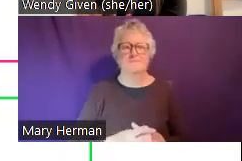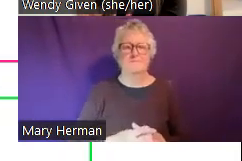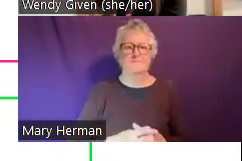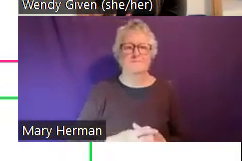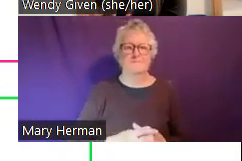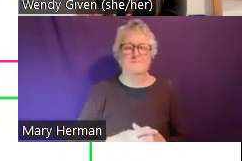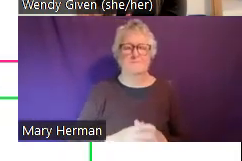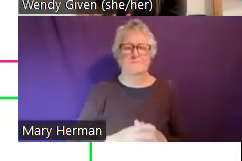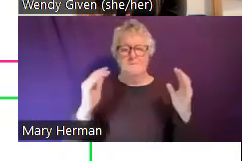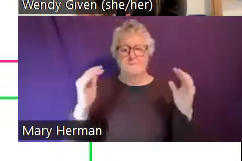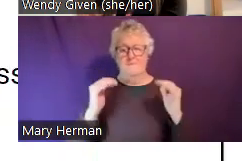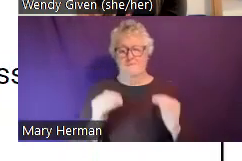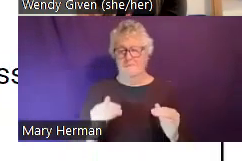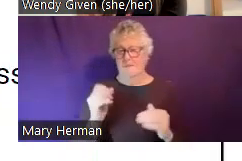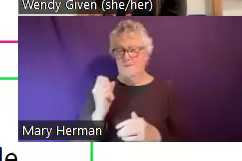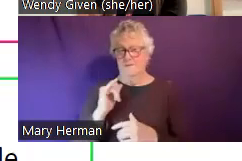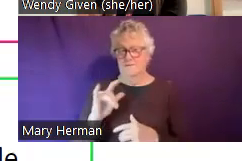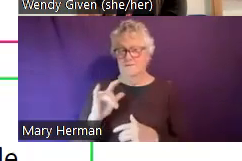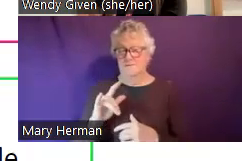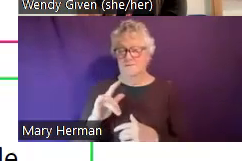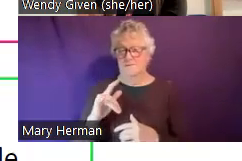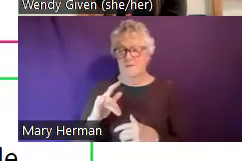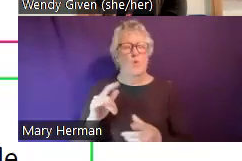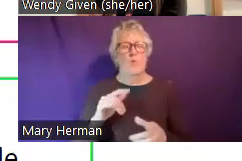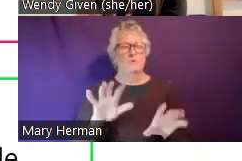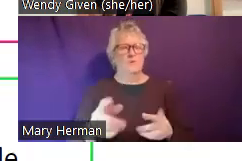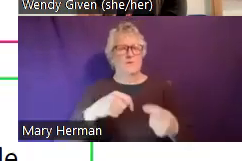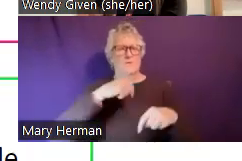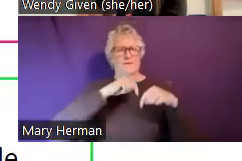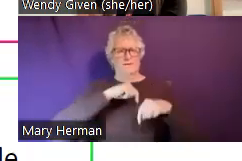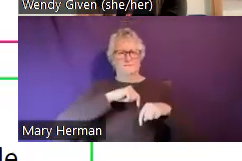equity policy, let me go back, sorry.